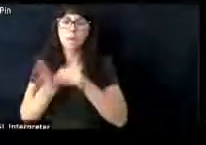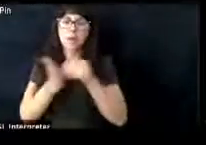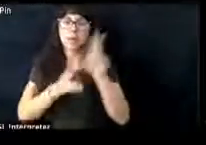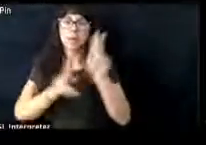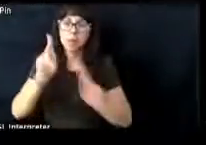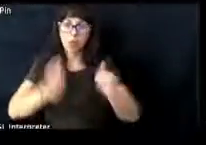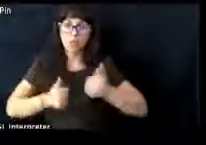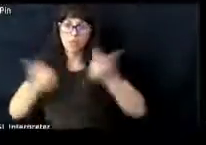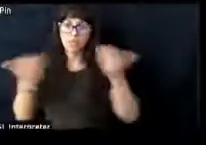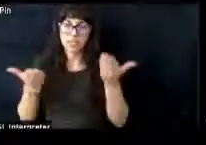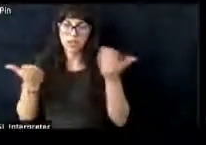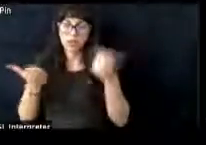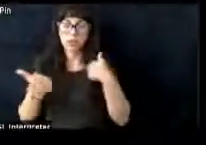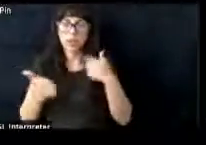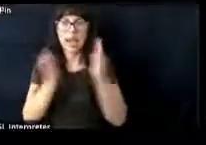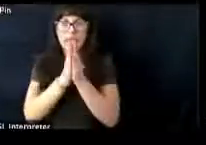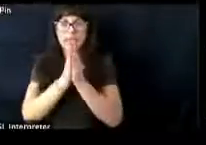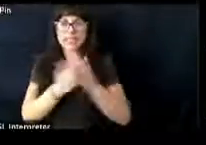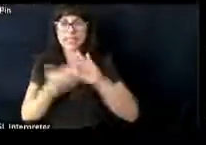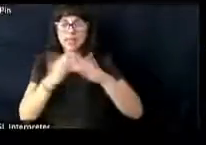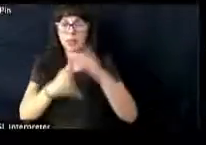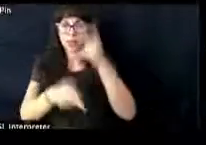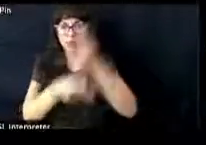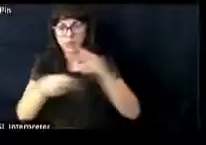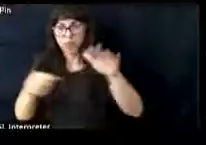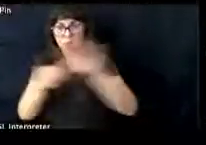that the community be kept whole.